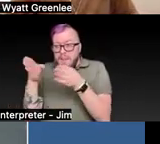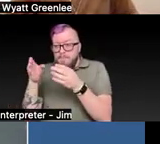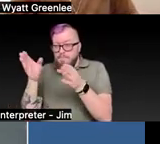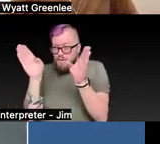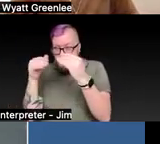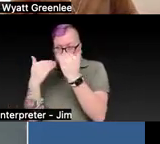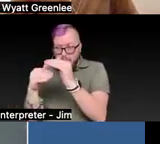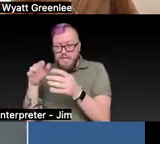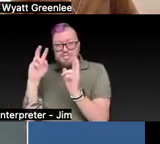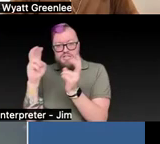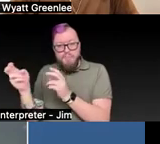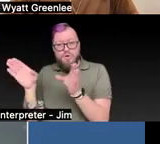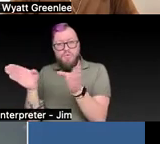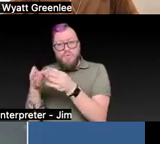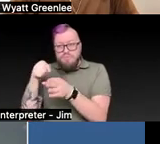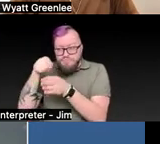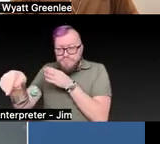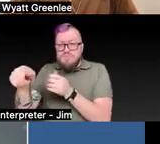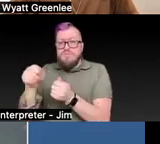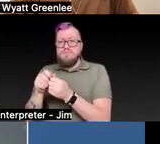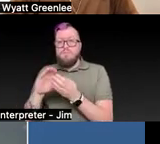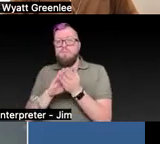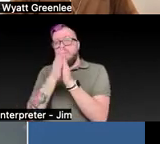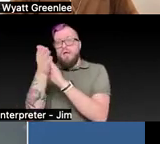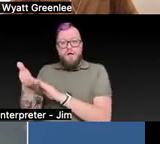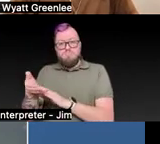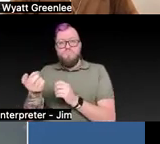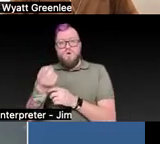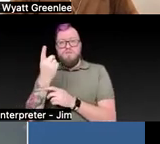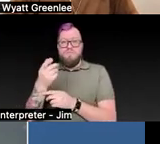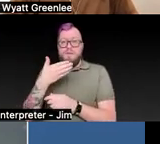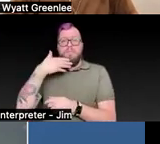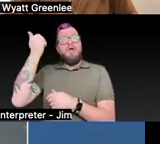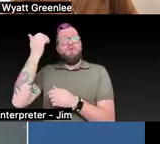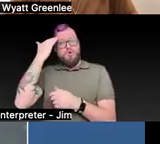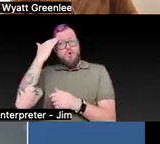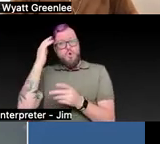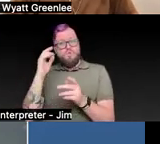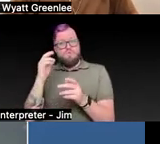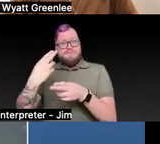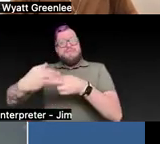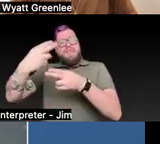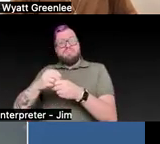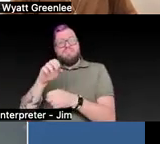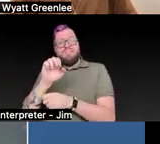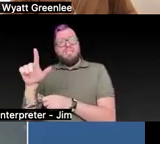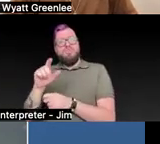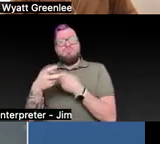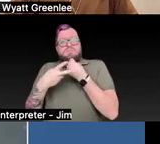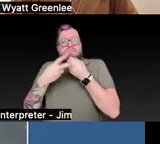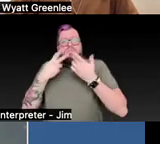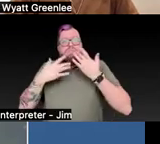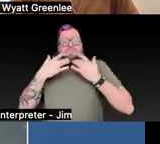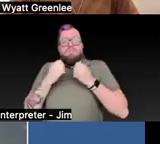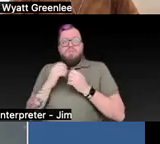um, being one of the sort of better known people in eel conservation in the world, which surprised